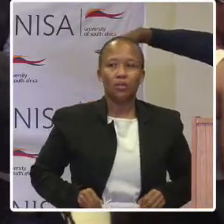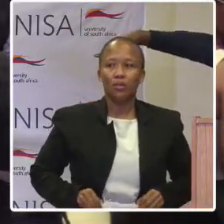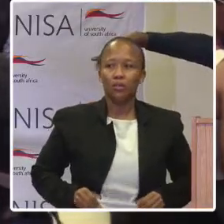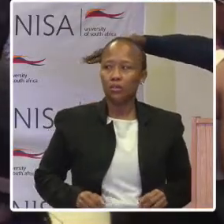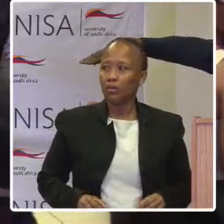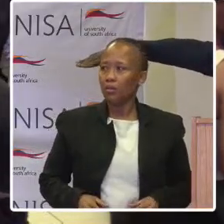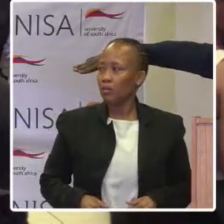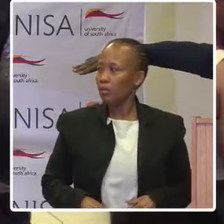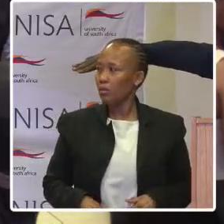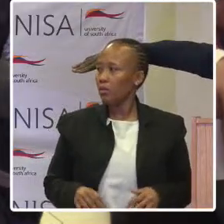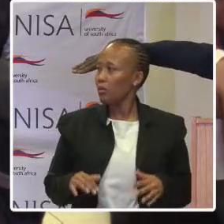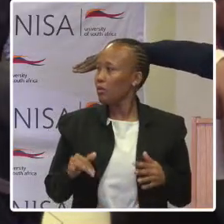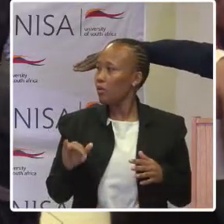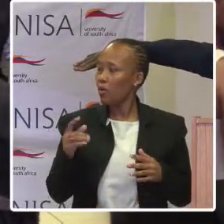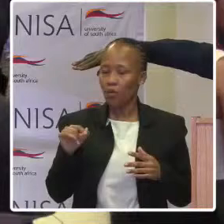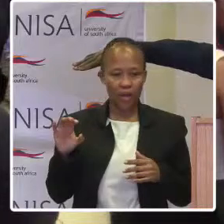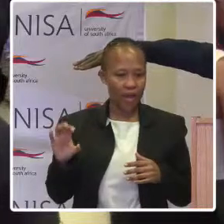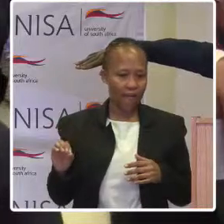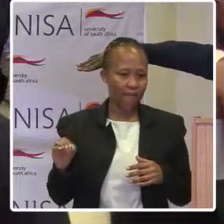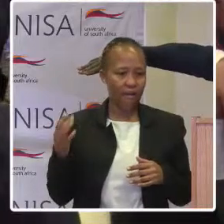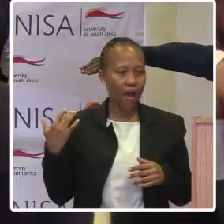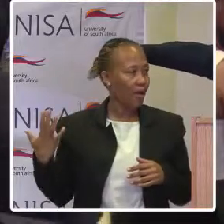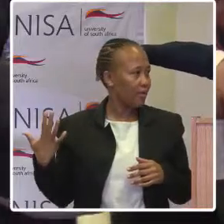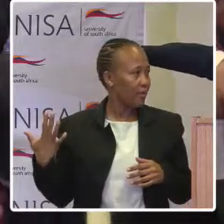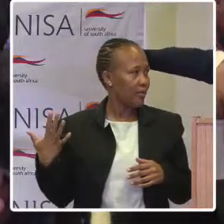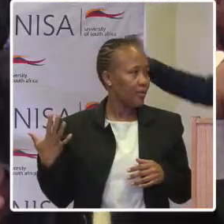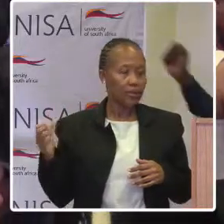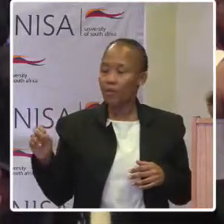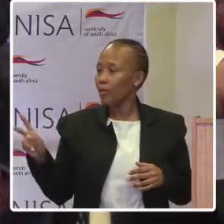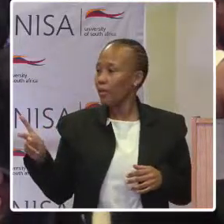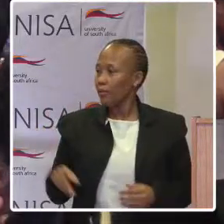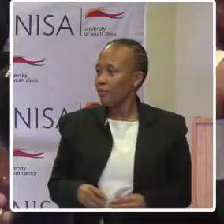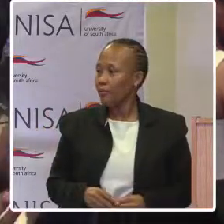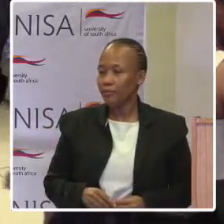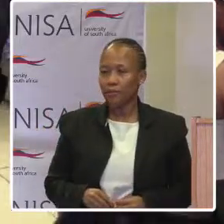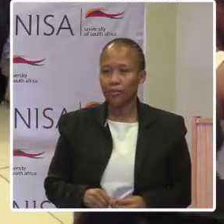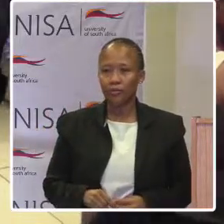There's a hand here. Okay.